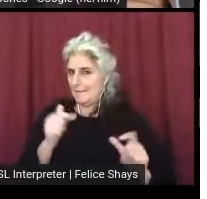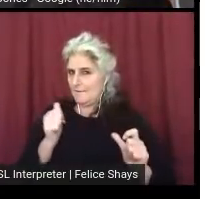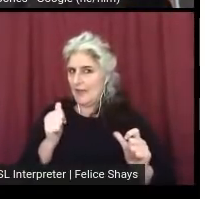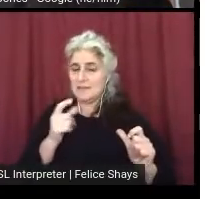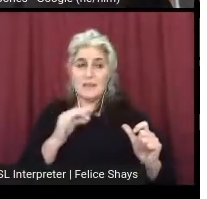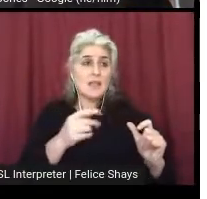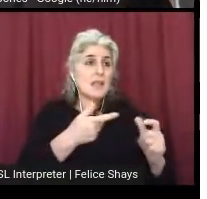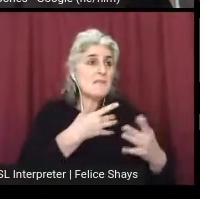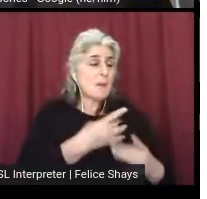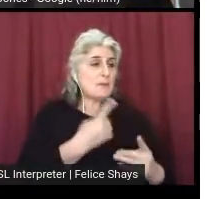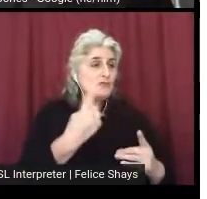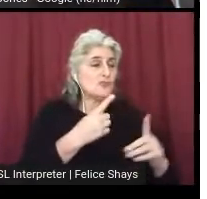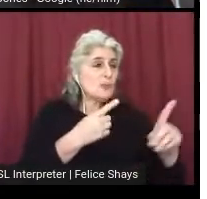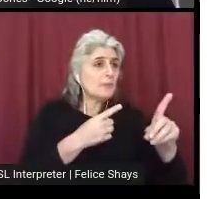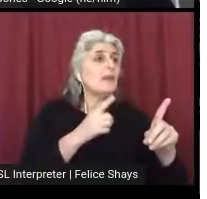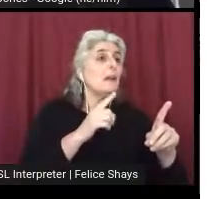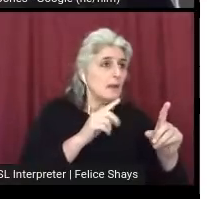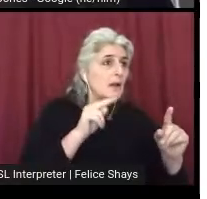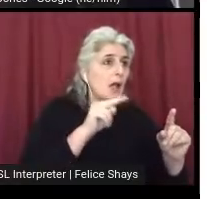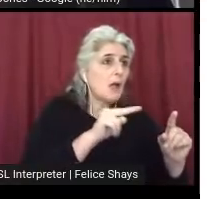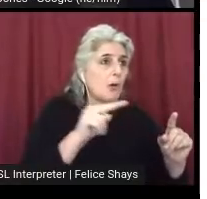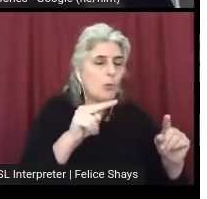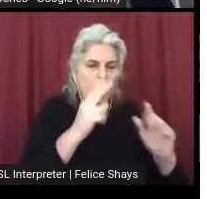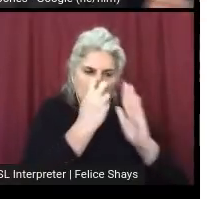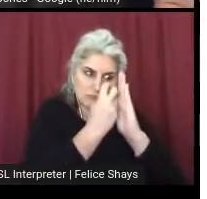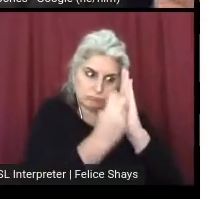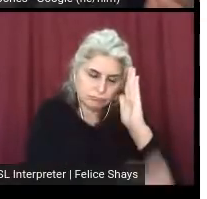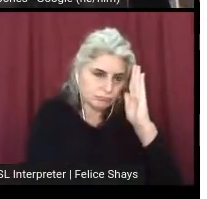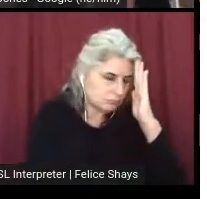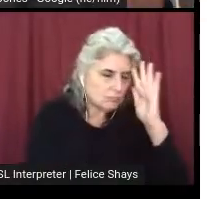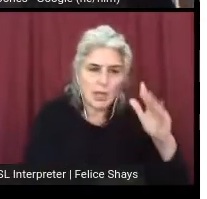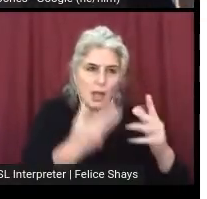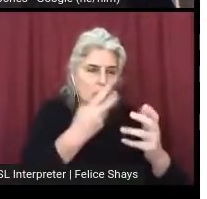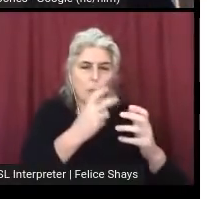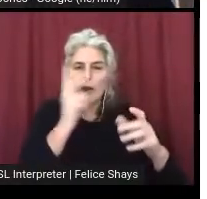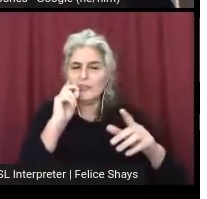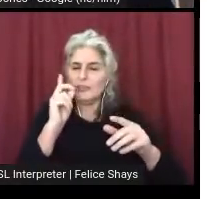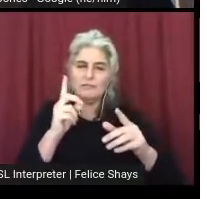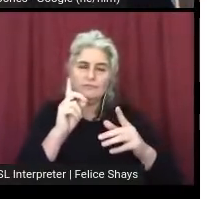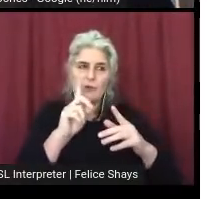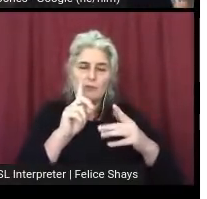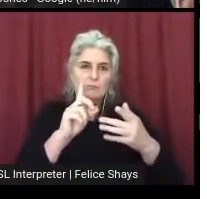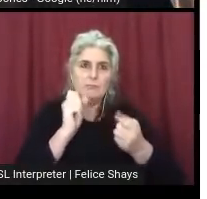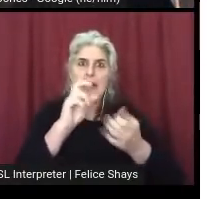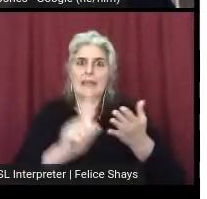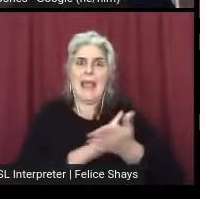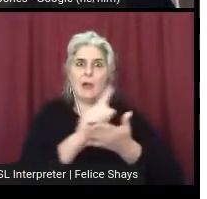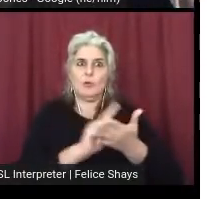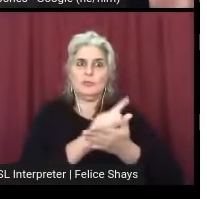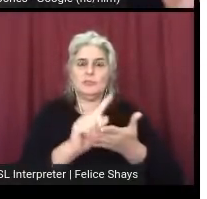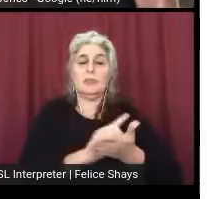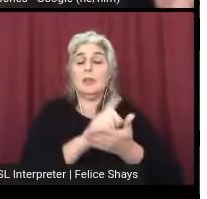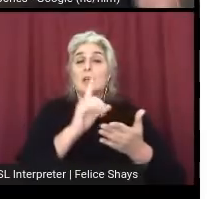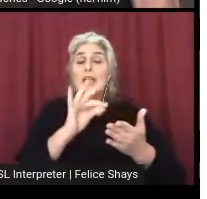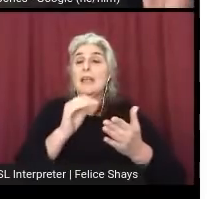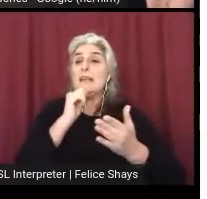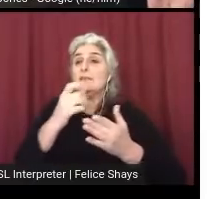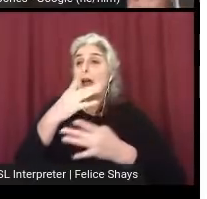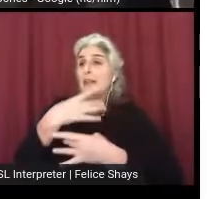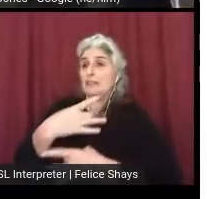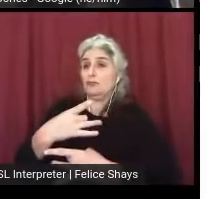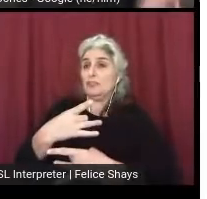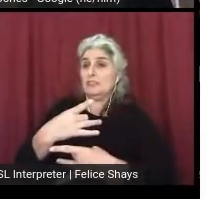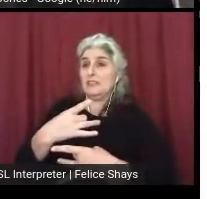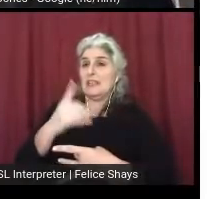not? If I'm interested, I'll watch a lot more. And if I'm not interested, I'm going to shut it down. We say that attention spans are